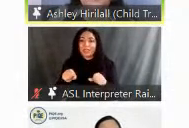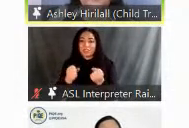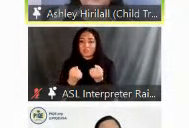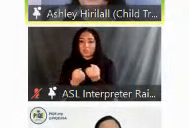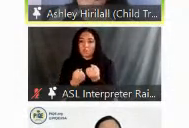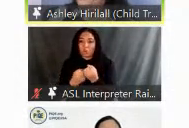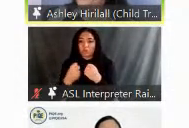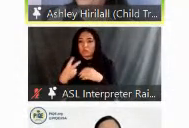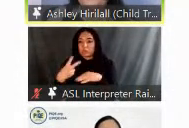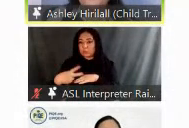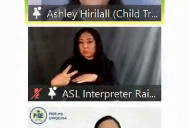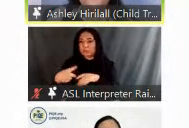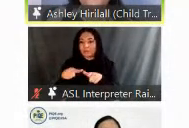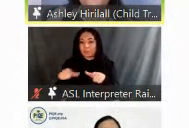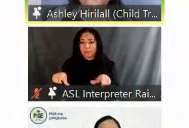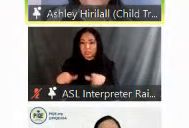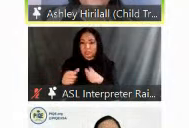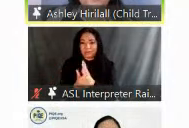skills.